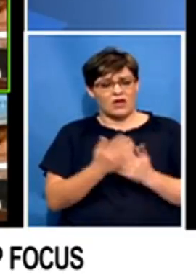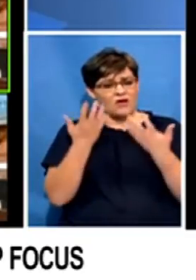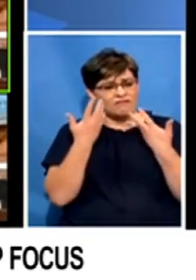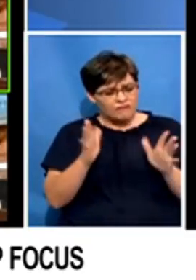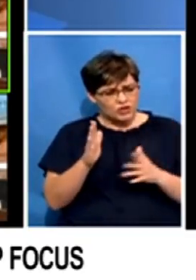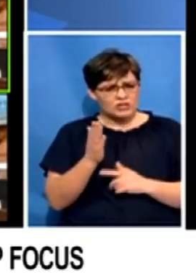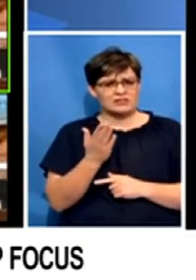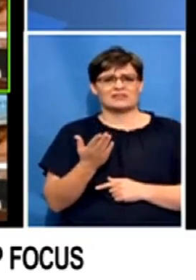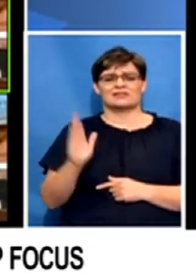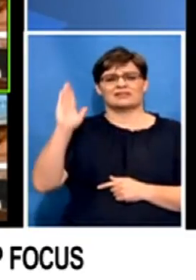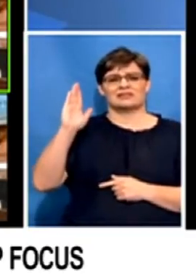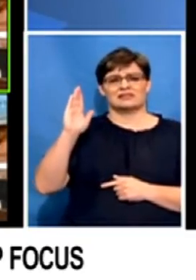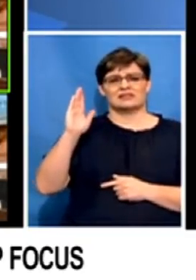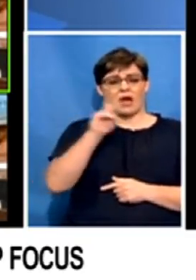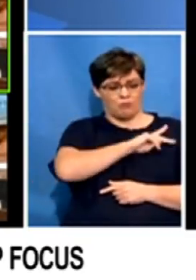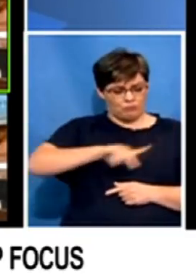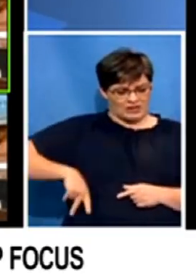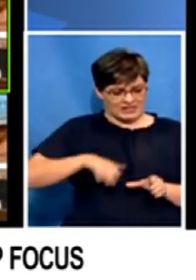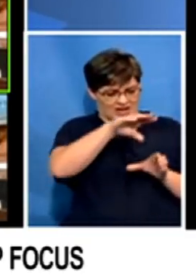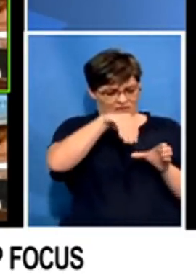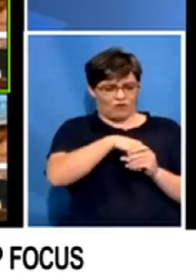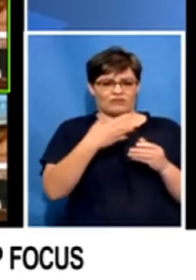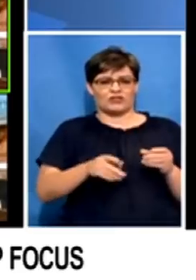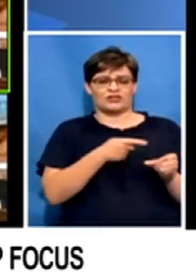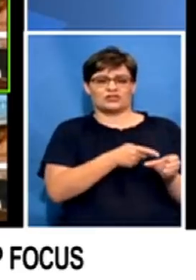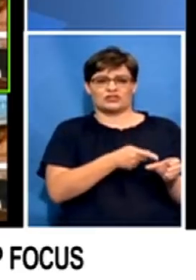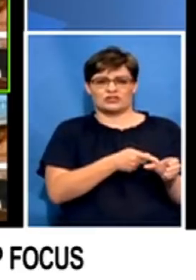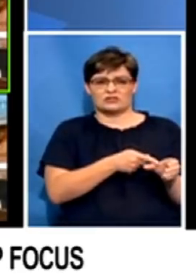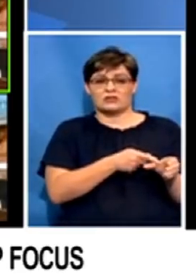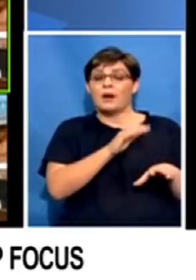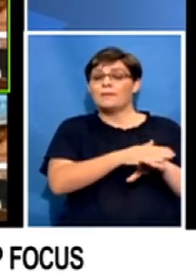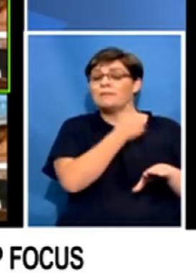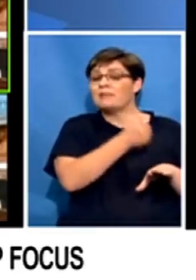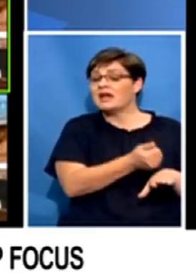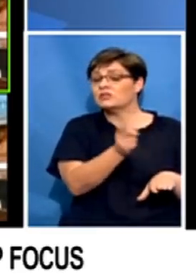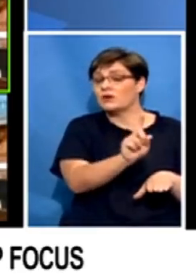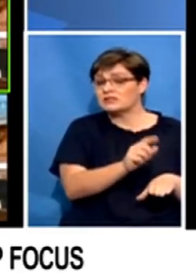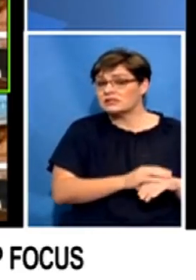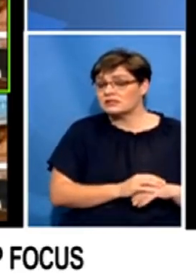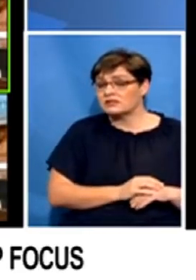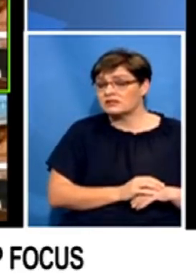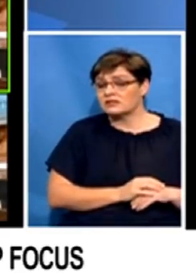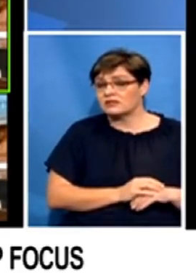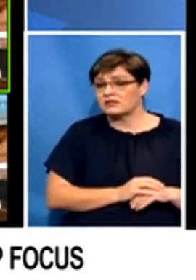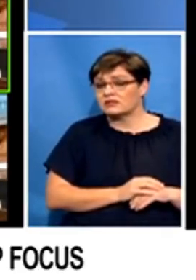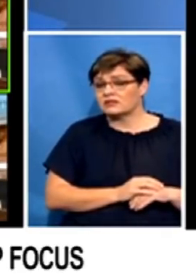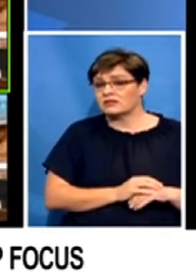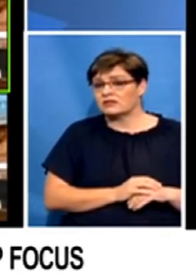involved on the basis that a direct appeal was